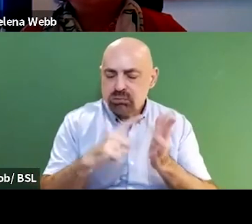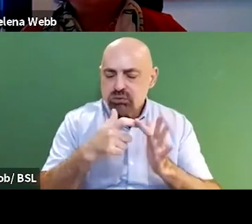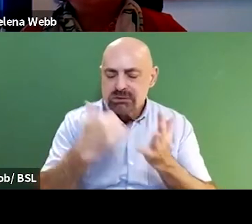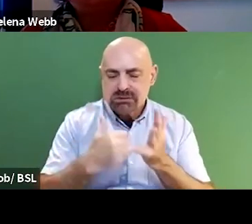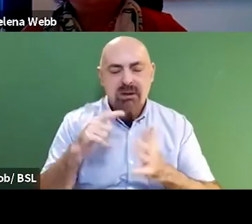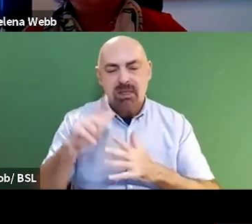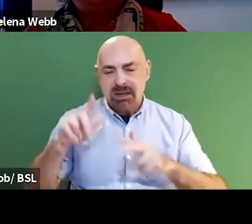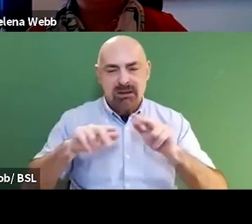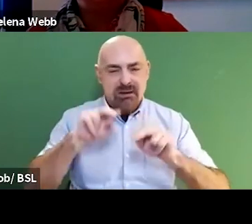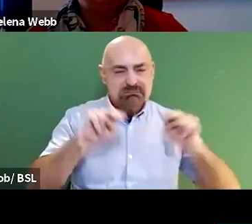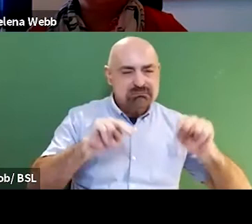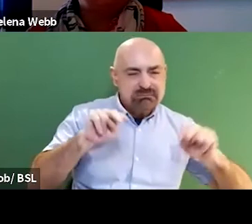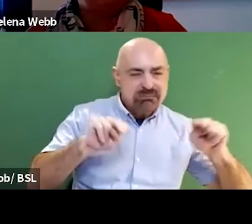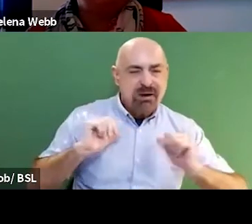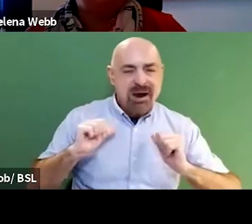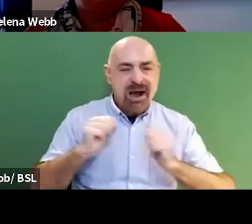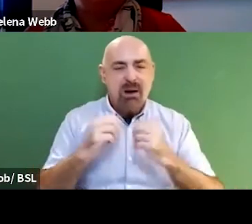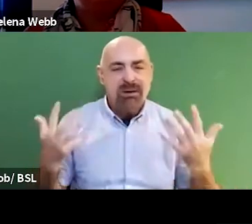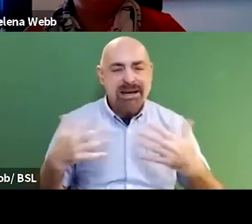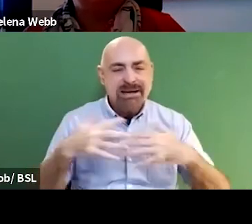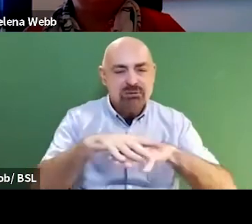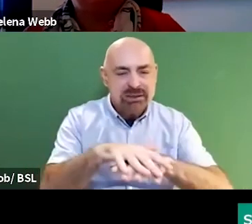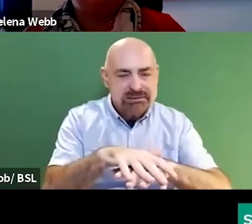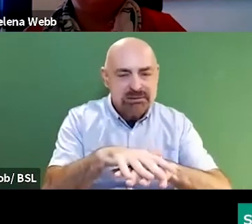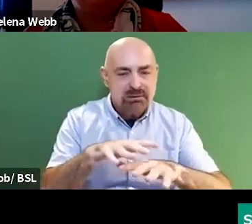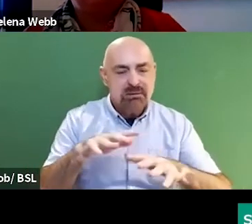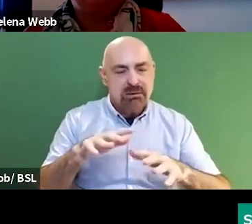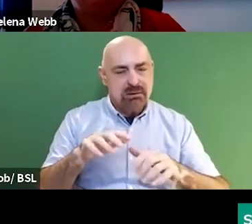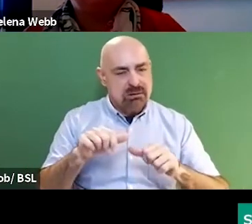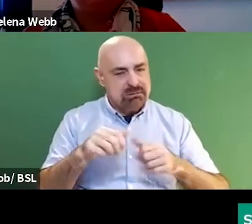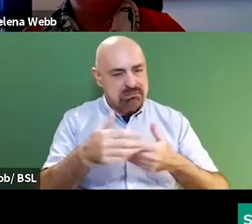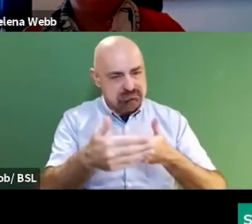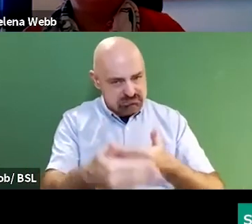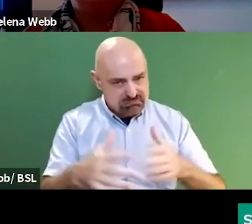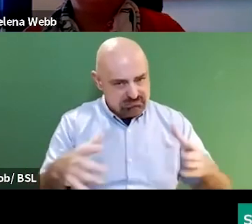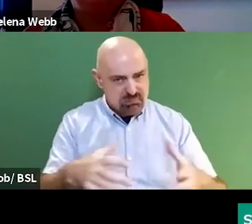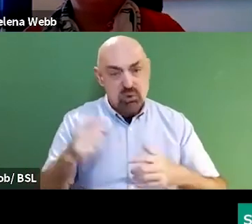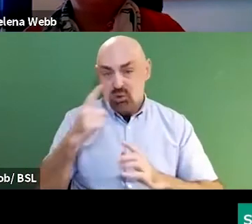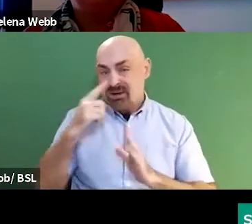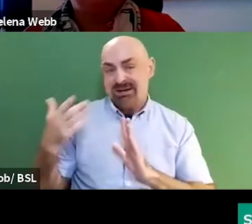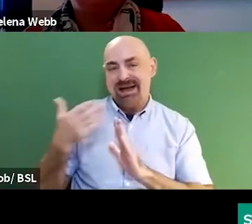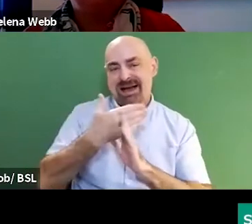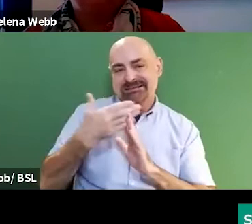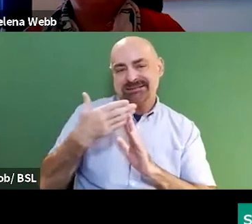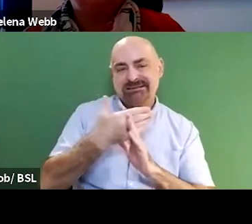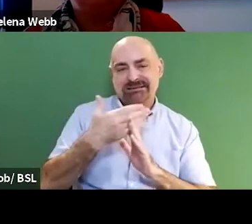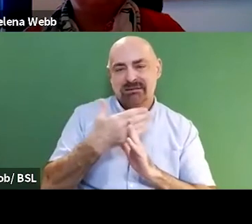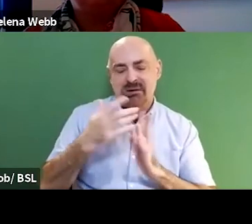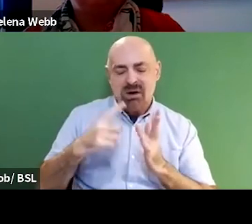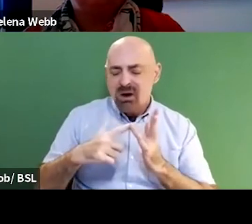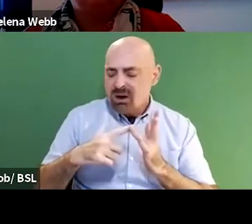on our wider programme of integration. So which you can access on the Oxford